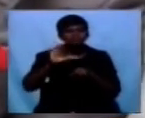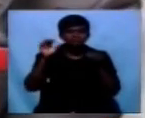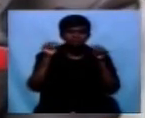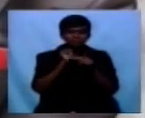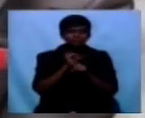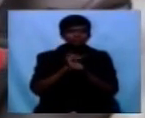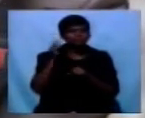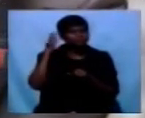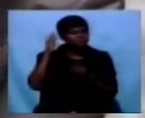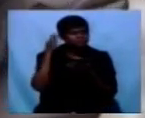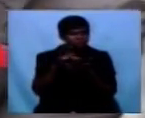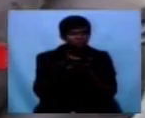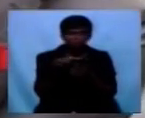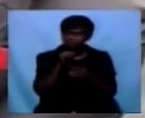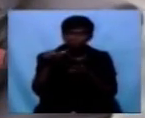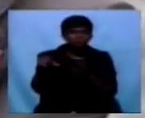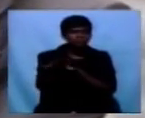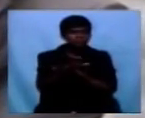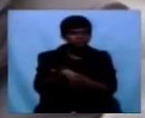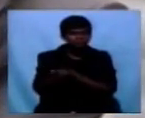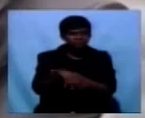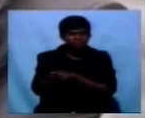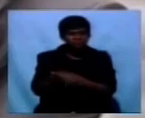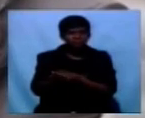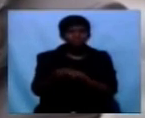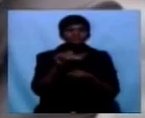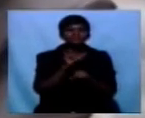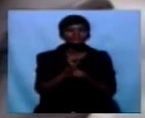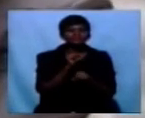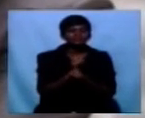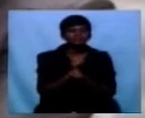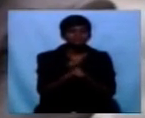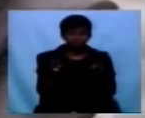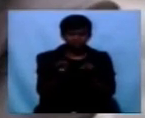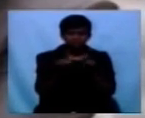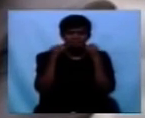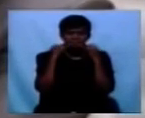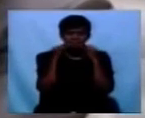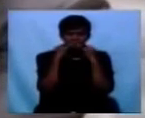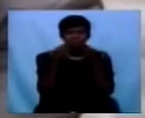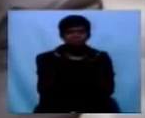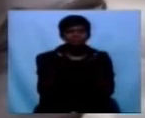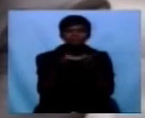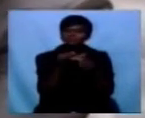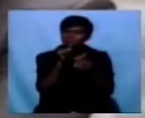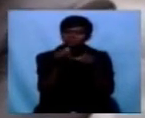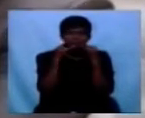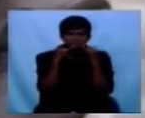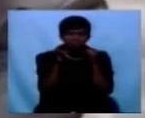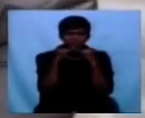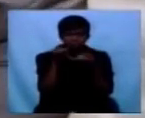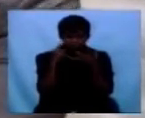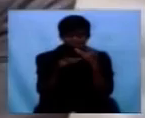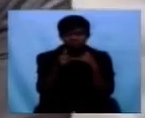PS and your staff. Don't interfere in my process of doing things. And I've told them, don't tell me what you